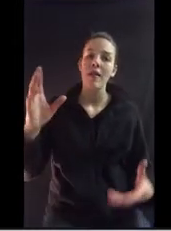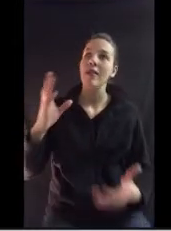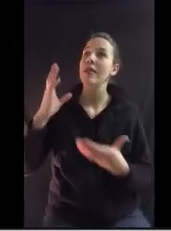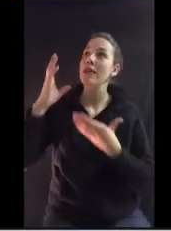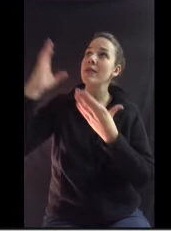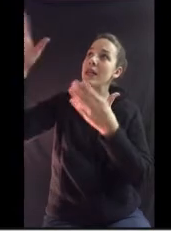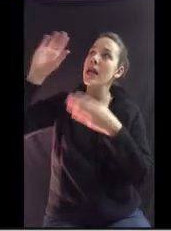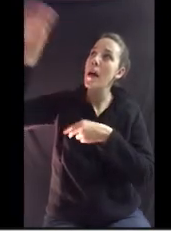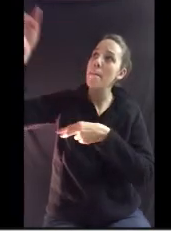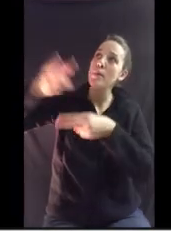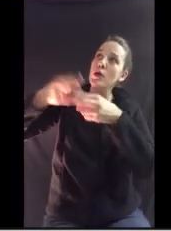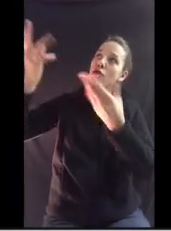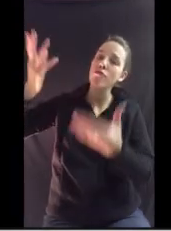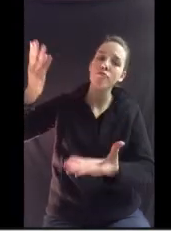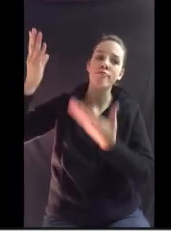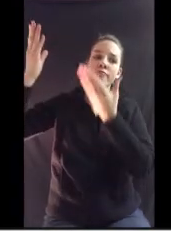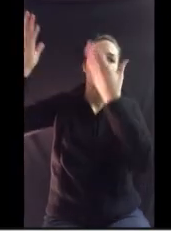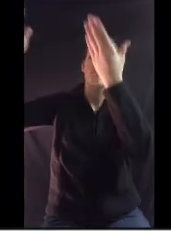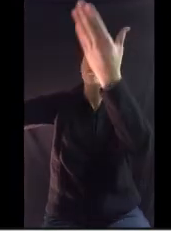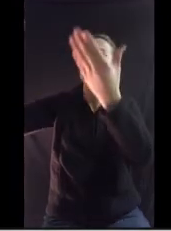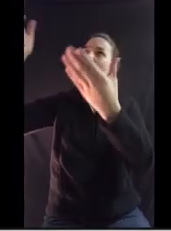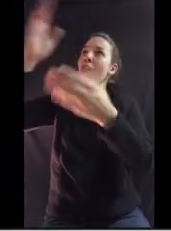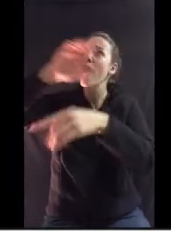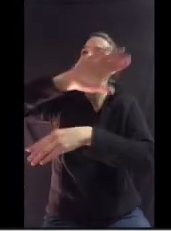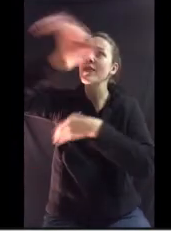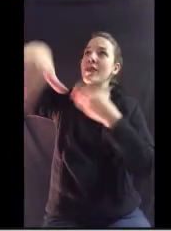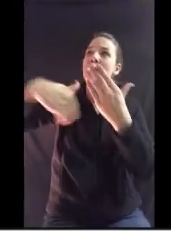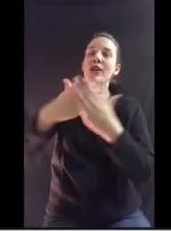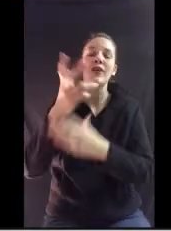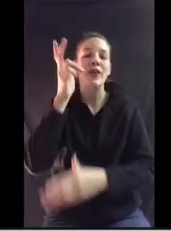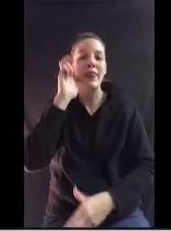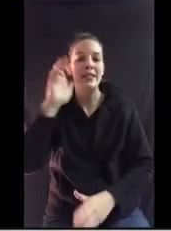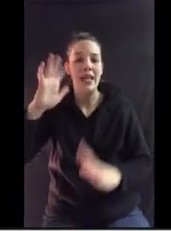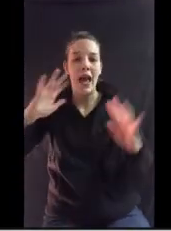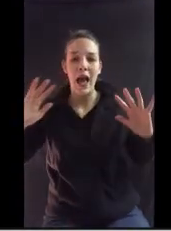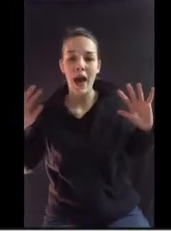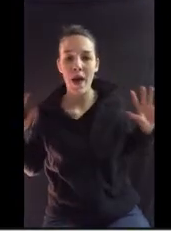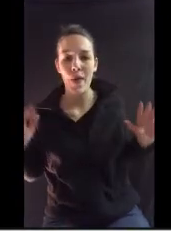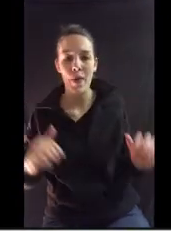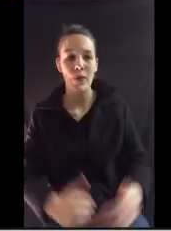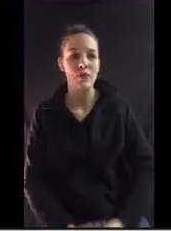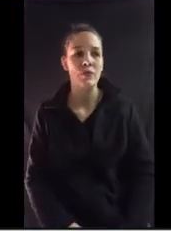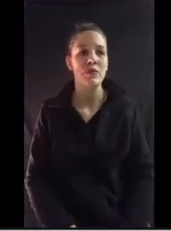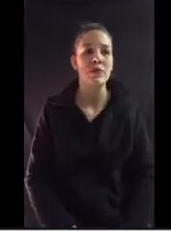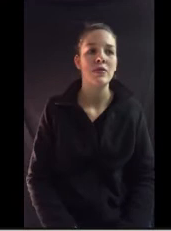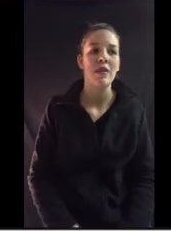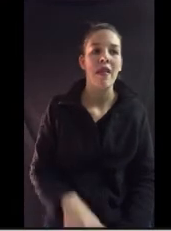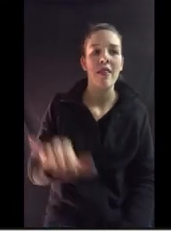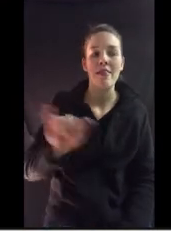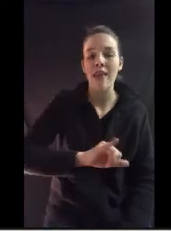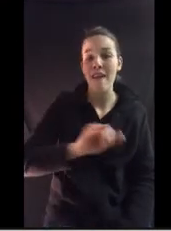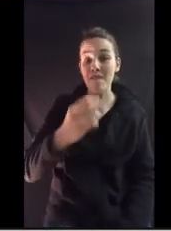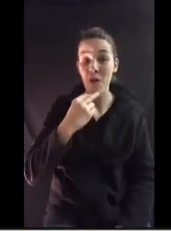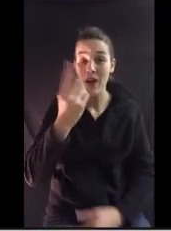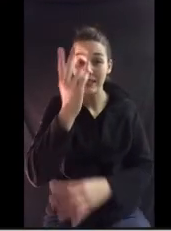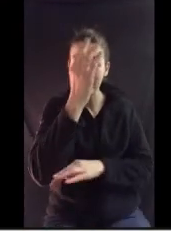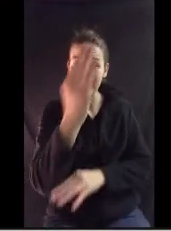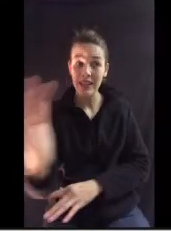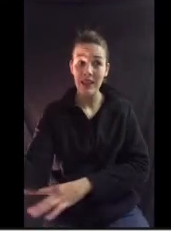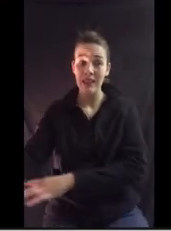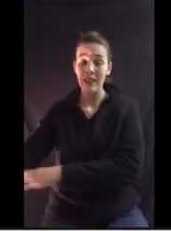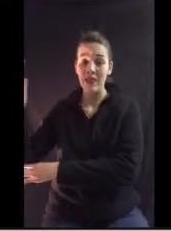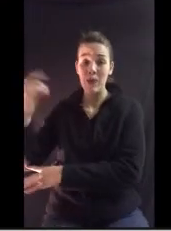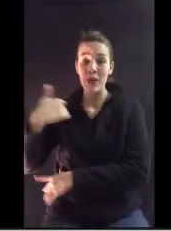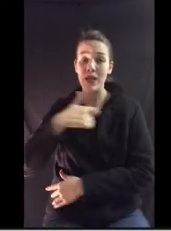calling out, lifting up your name for all to hear the